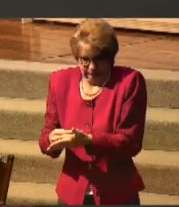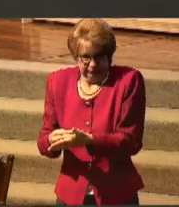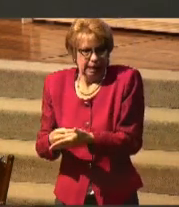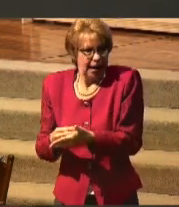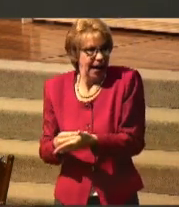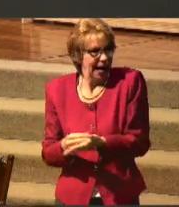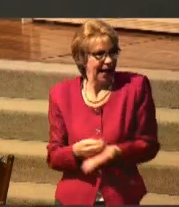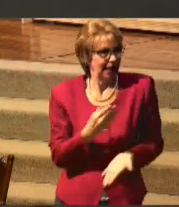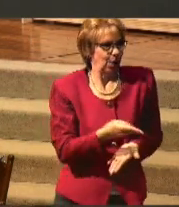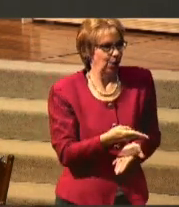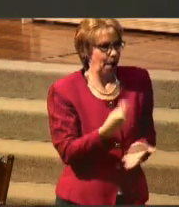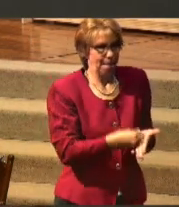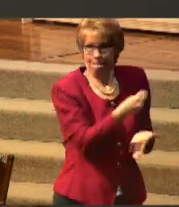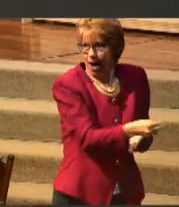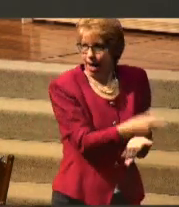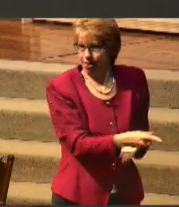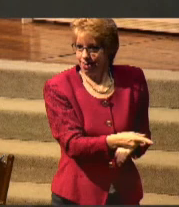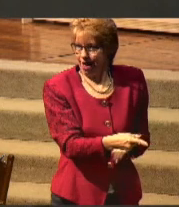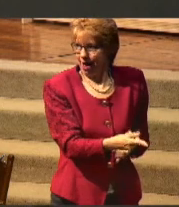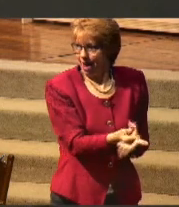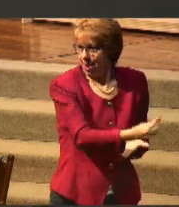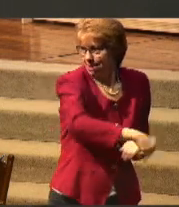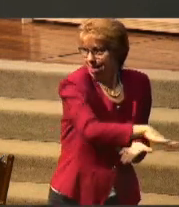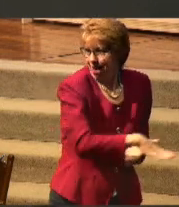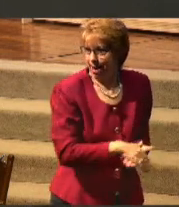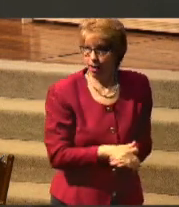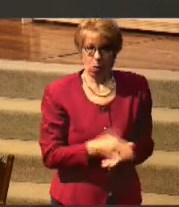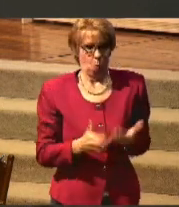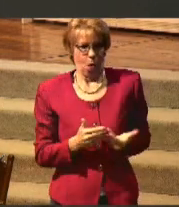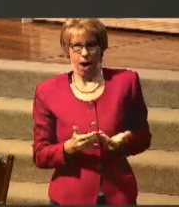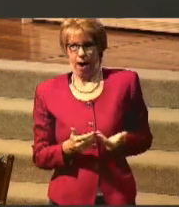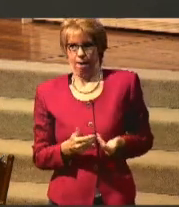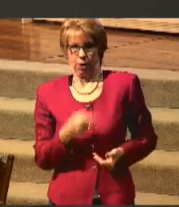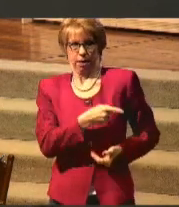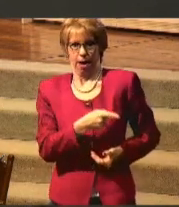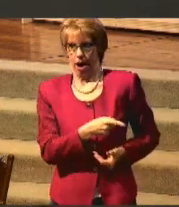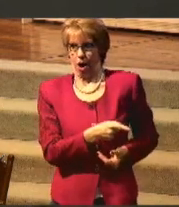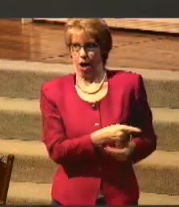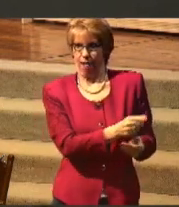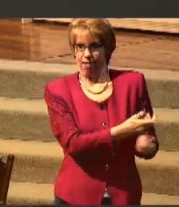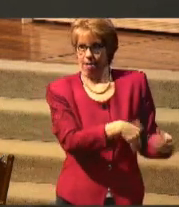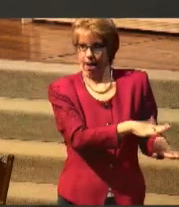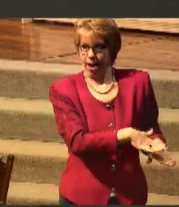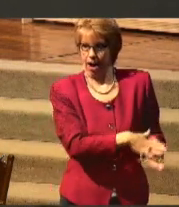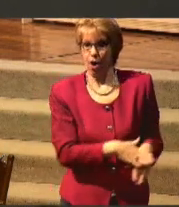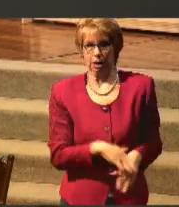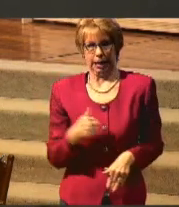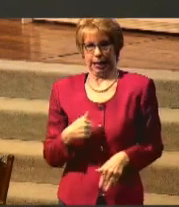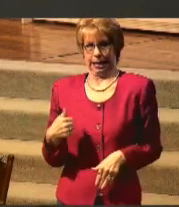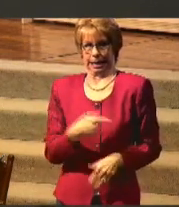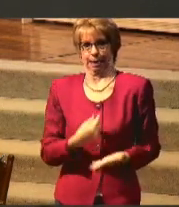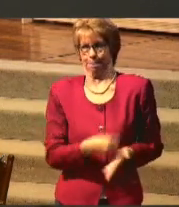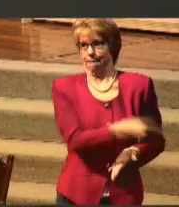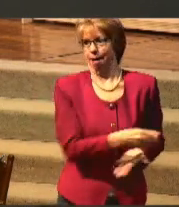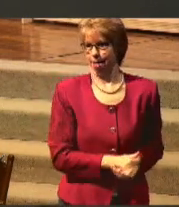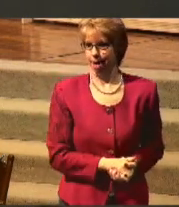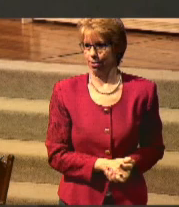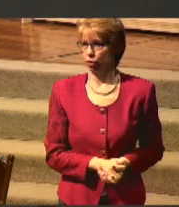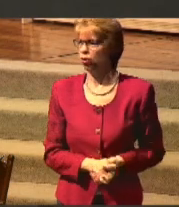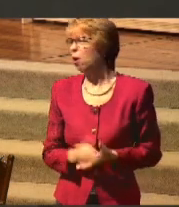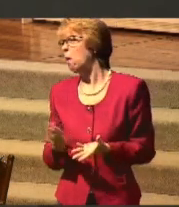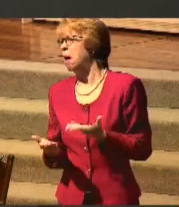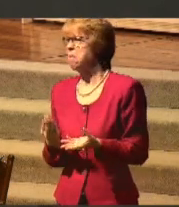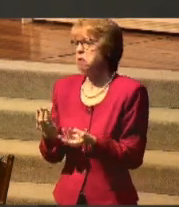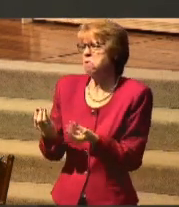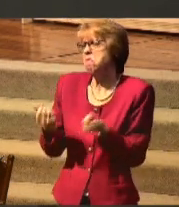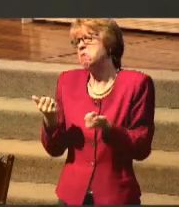a bid, because whatever's on that field, if he buys that field, now he owns that. And so if it costs him a few thousands of